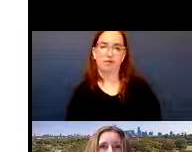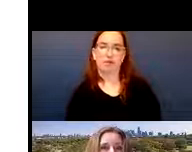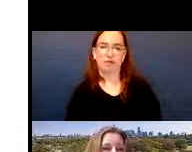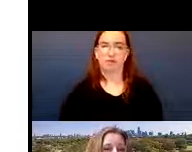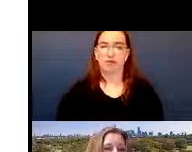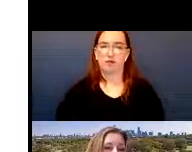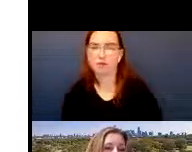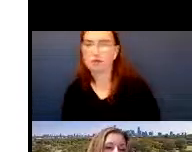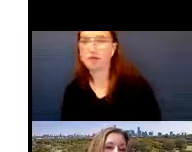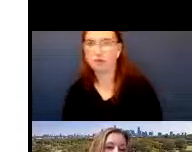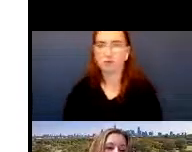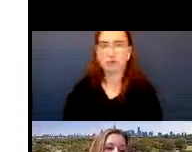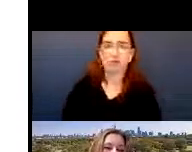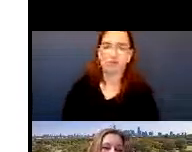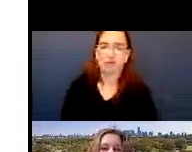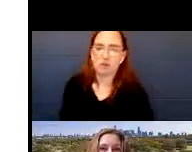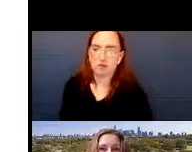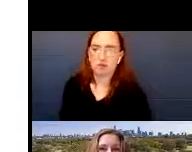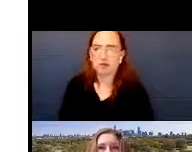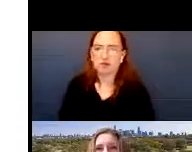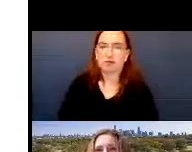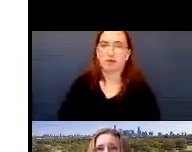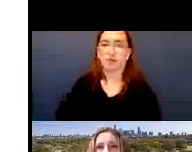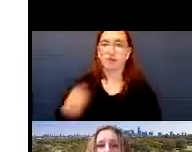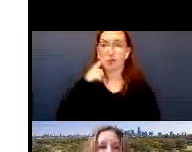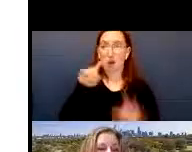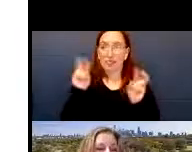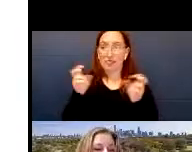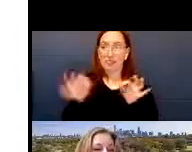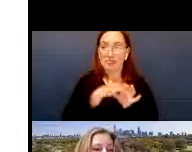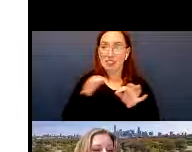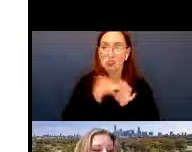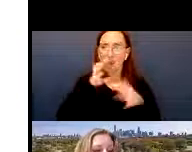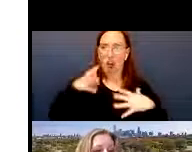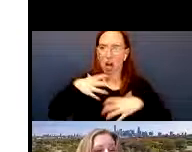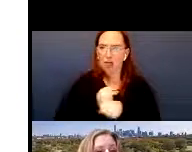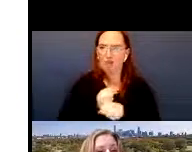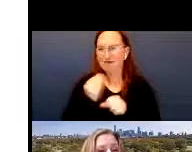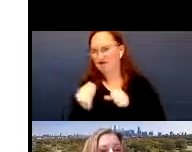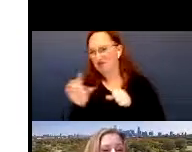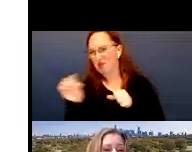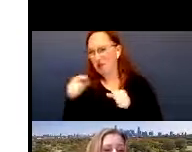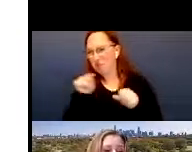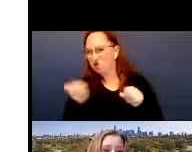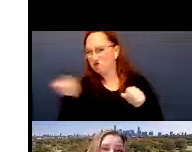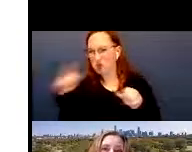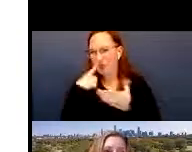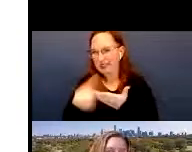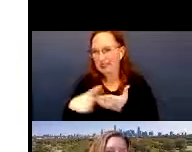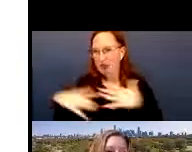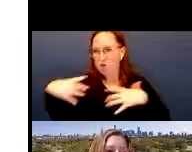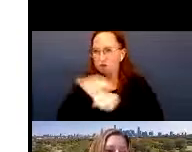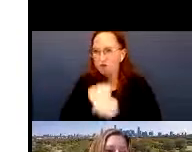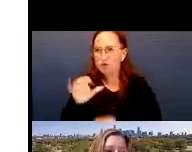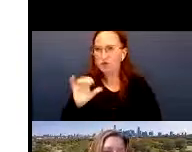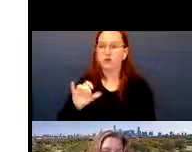So to summarize the improvements on Stitch, and you'll see this for the other concepts as well, this series of diagrams breaks down